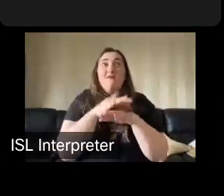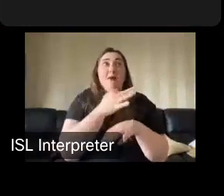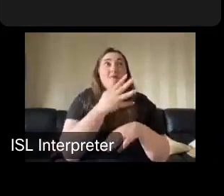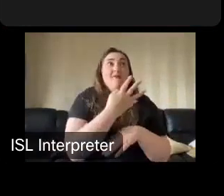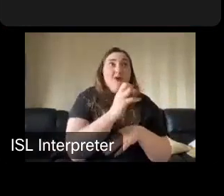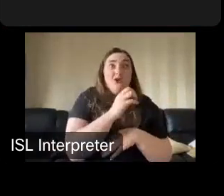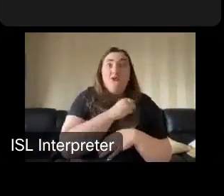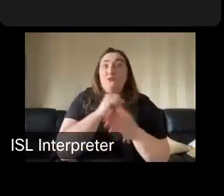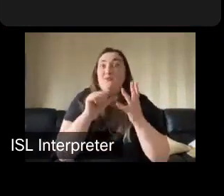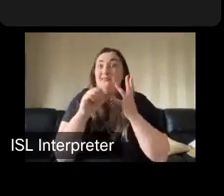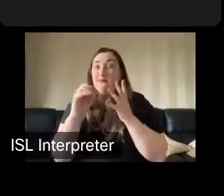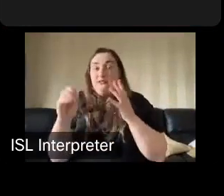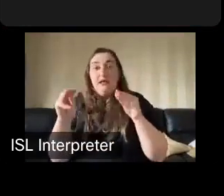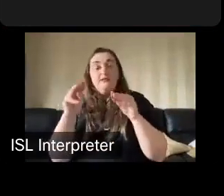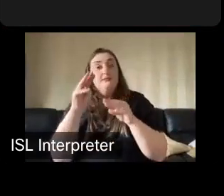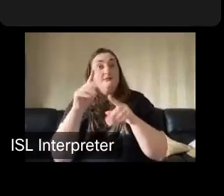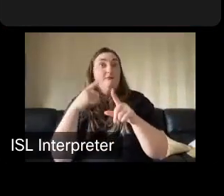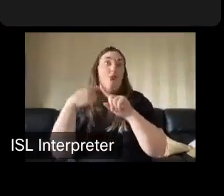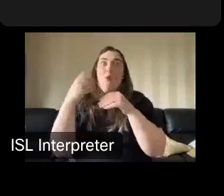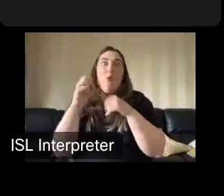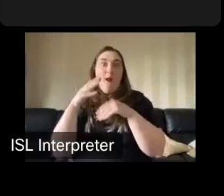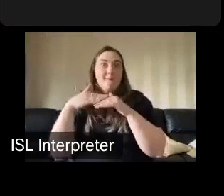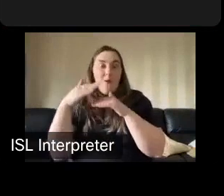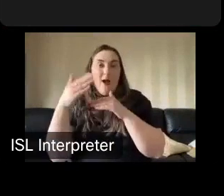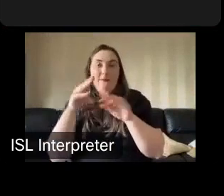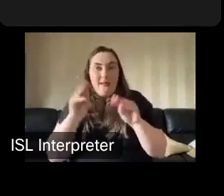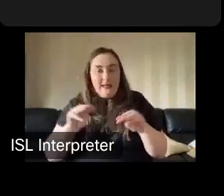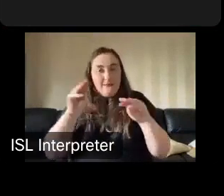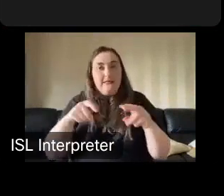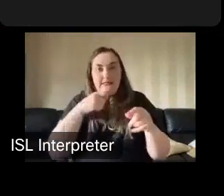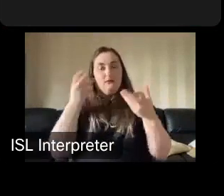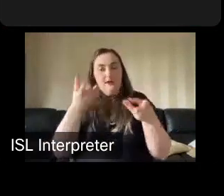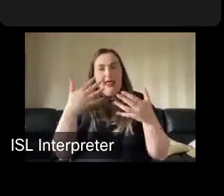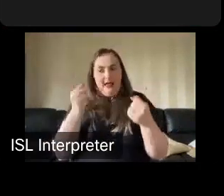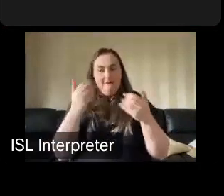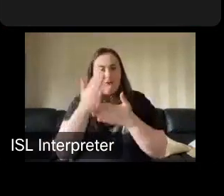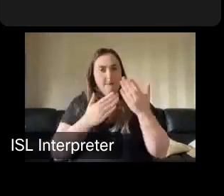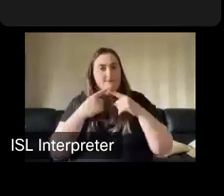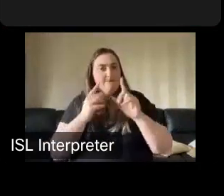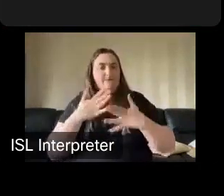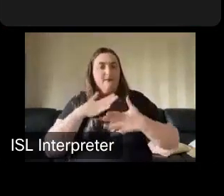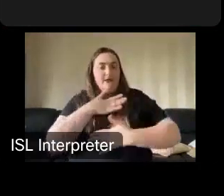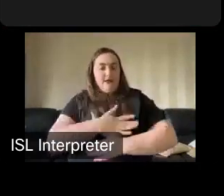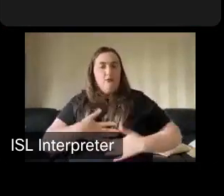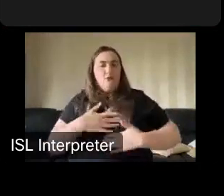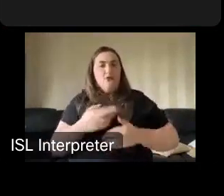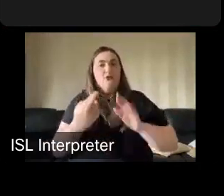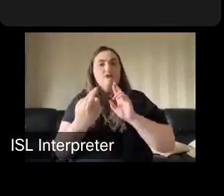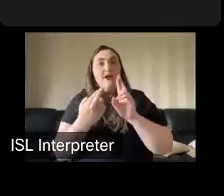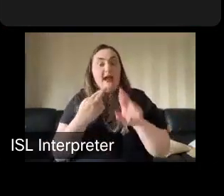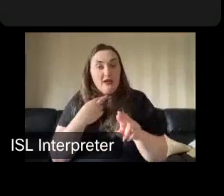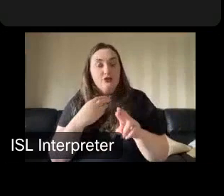or more people, depending on the study that you read, will display these emotional reactions